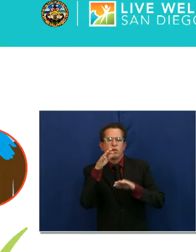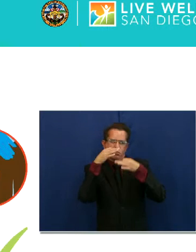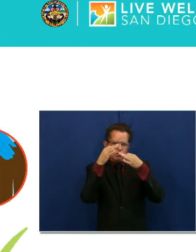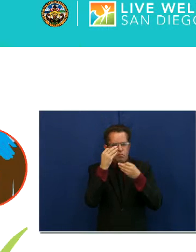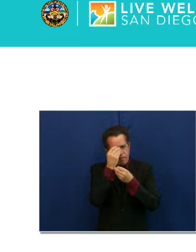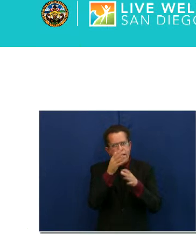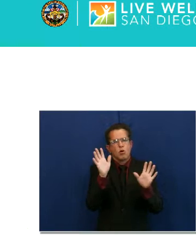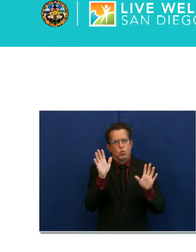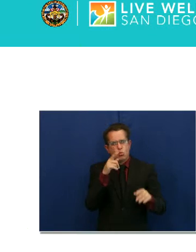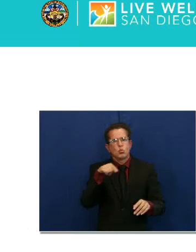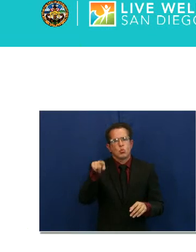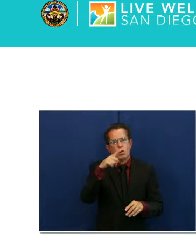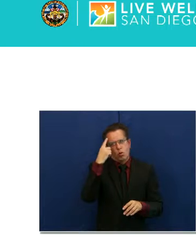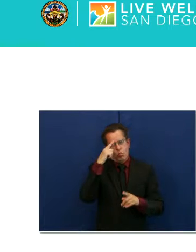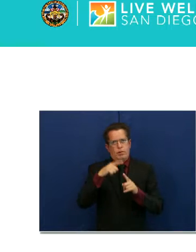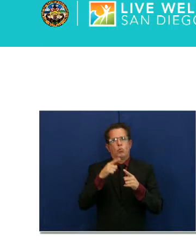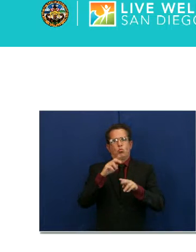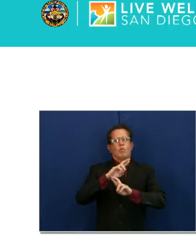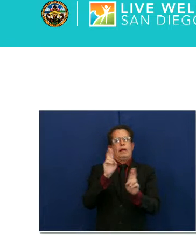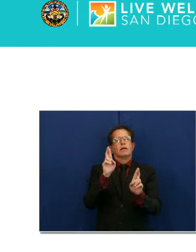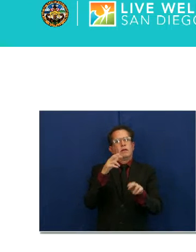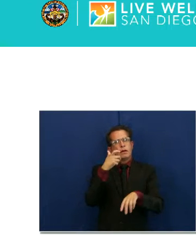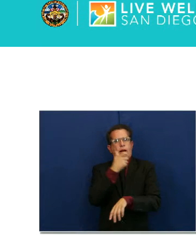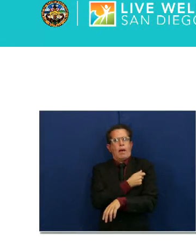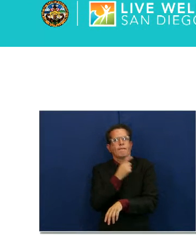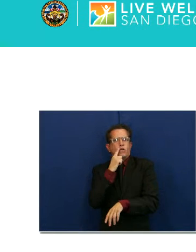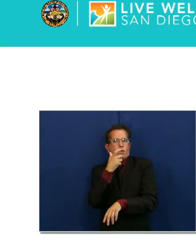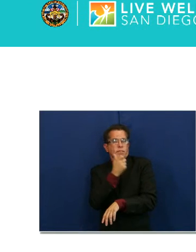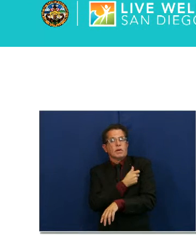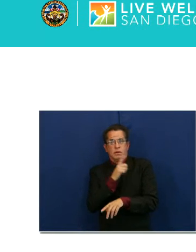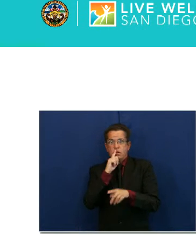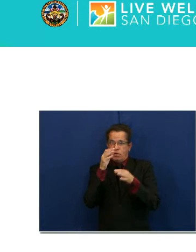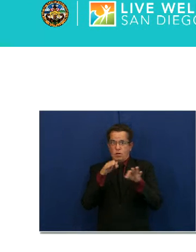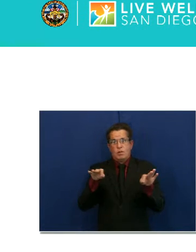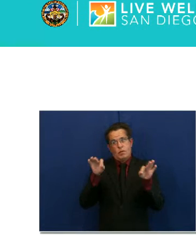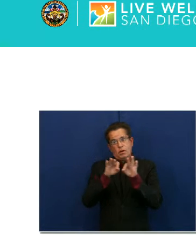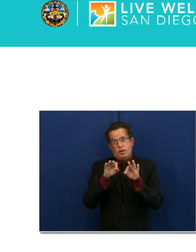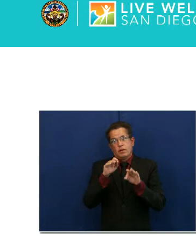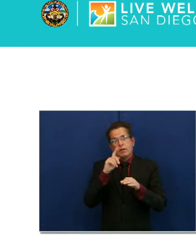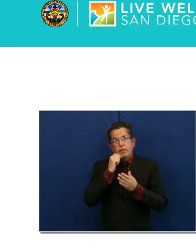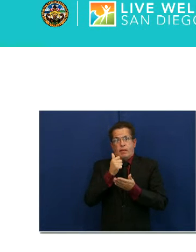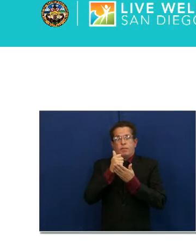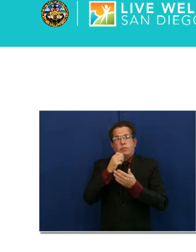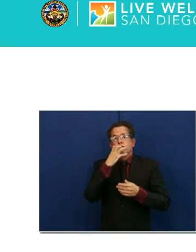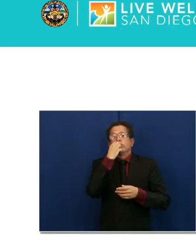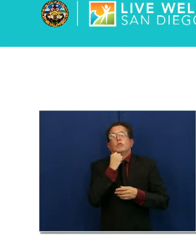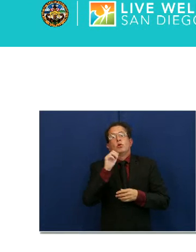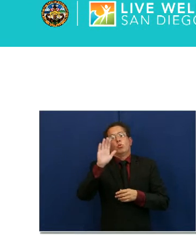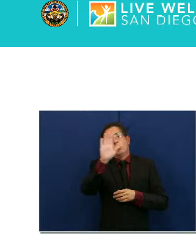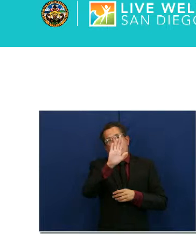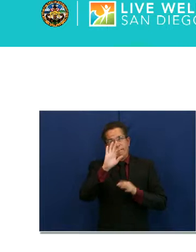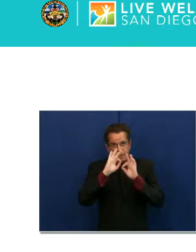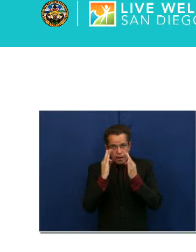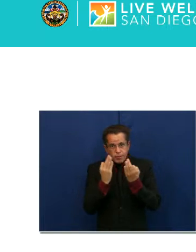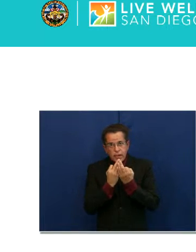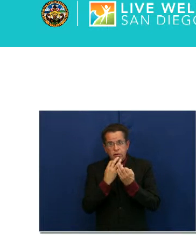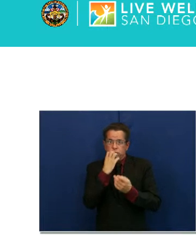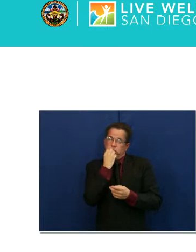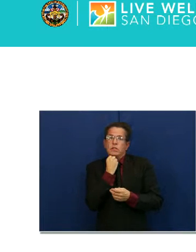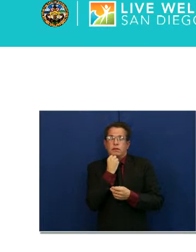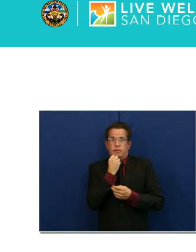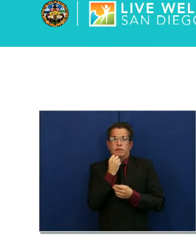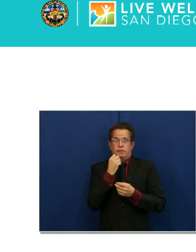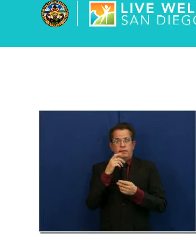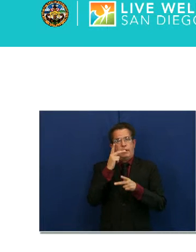So lastly, the best gift you can give your loved ones and our frontline healthcare workers this holiday season is the